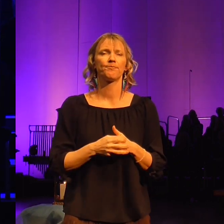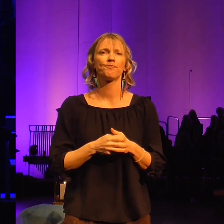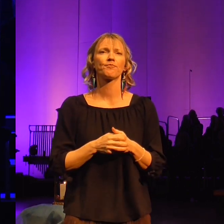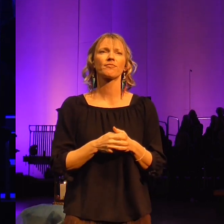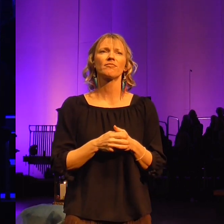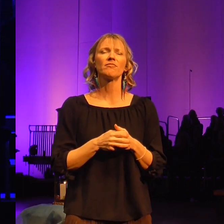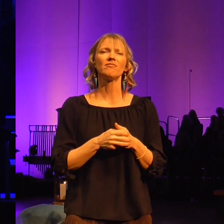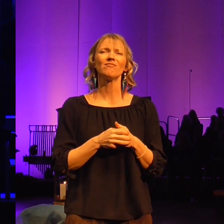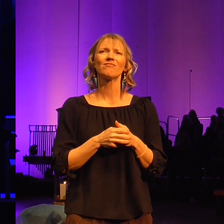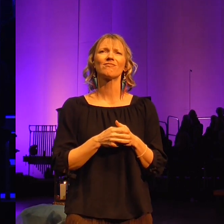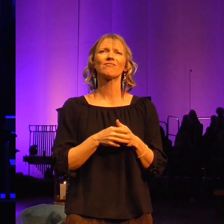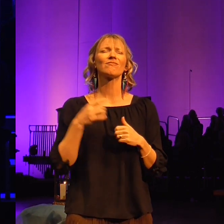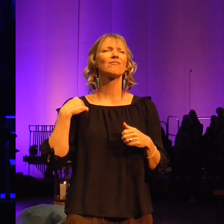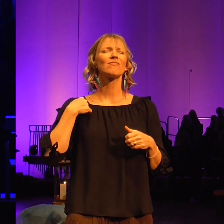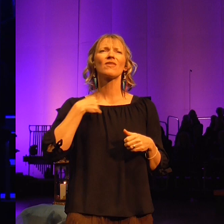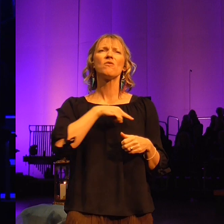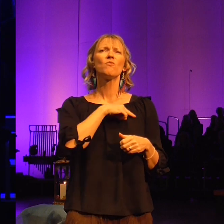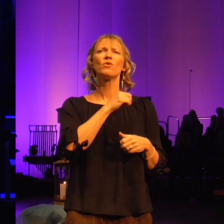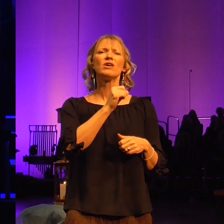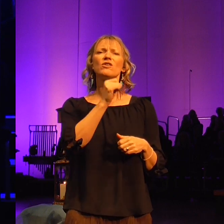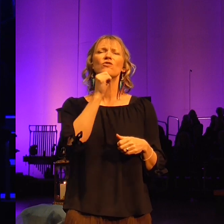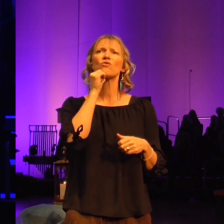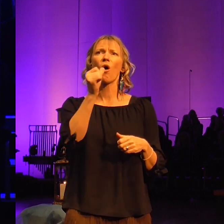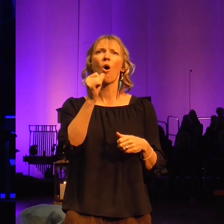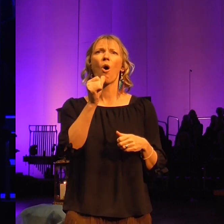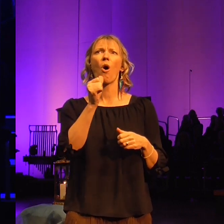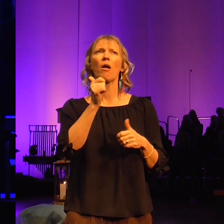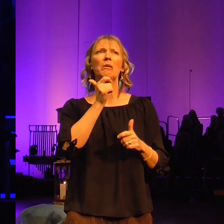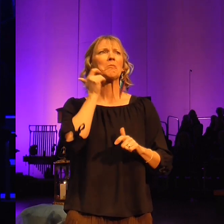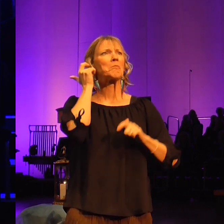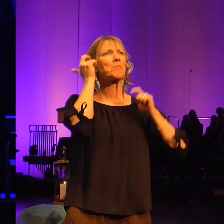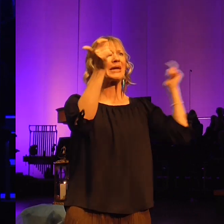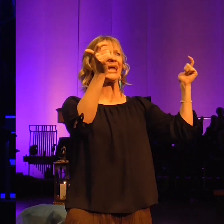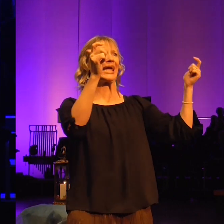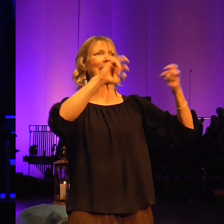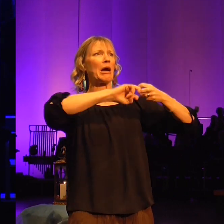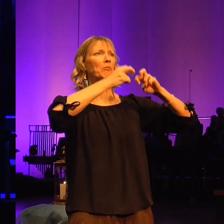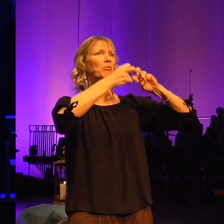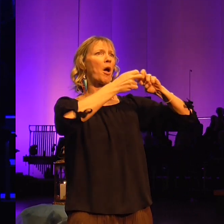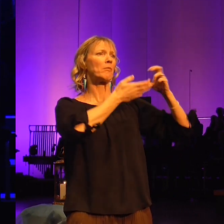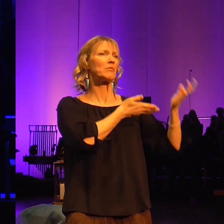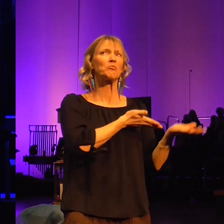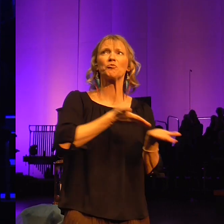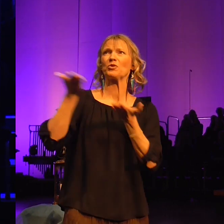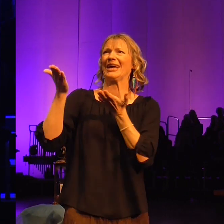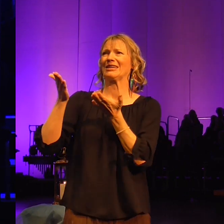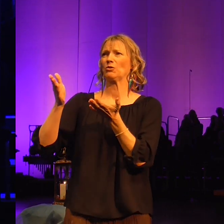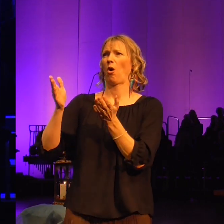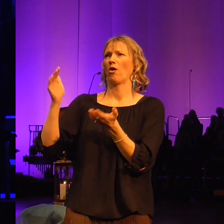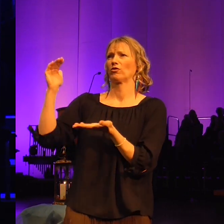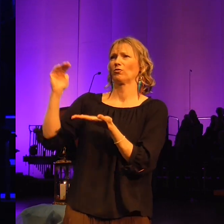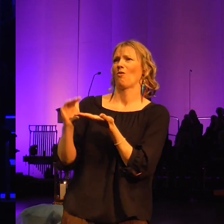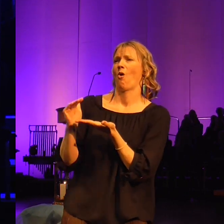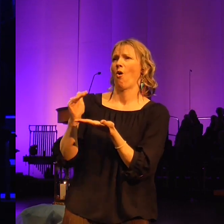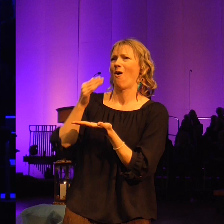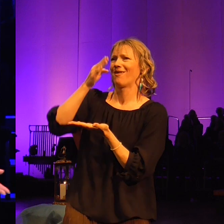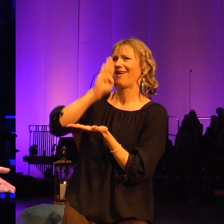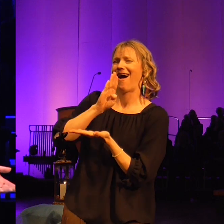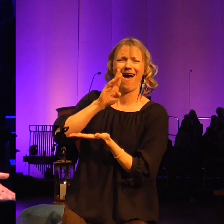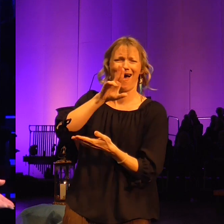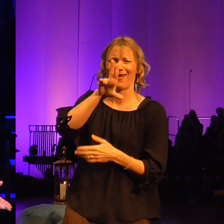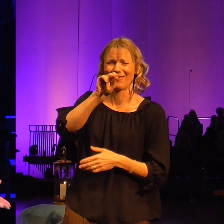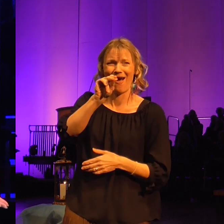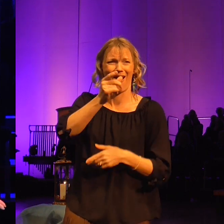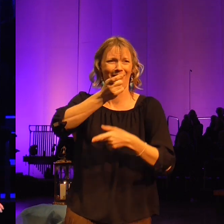We don't take our big problems to our little God. Indeed, in this prayer, we bring our little